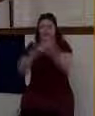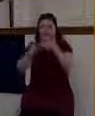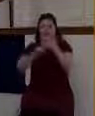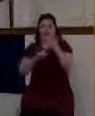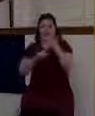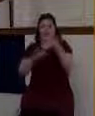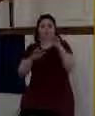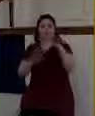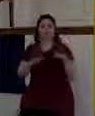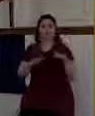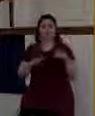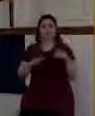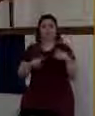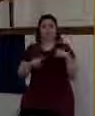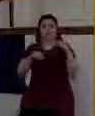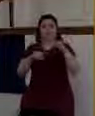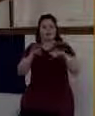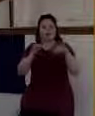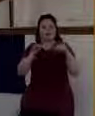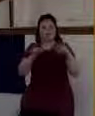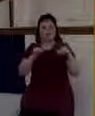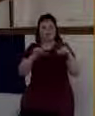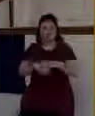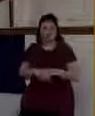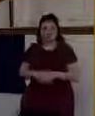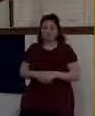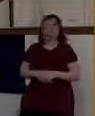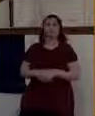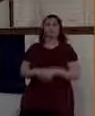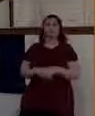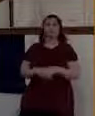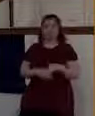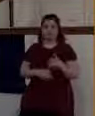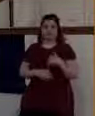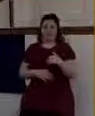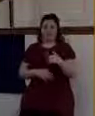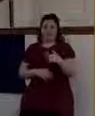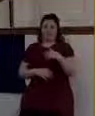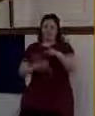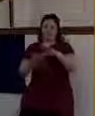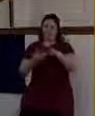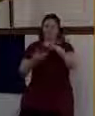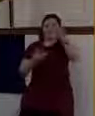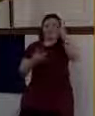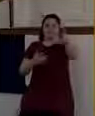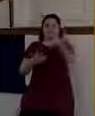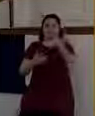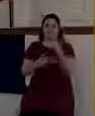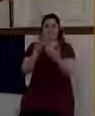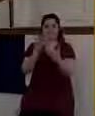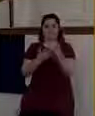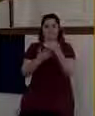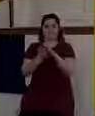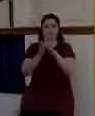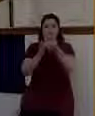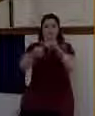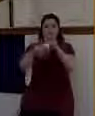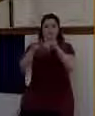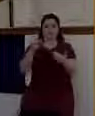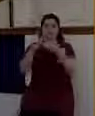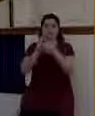paralyzed. Graciously, the prophet prays for the king, and his hand returns to normal. This was a miracle that affirmed that this prophet was